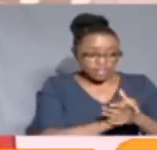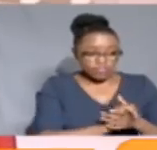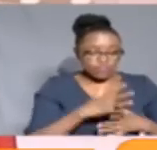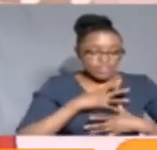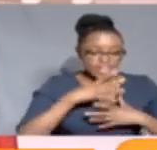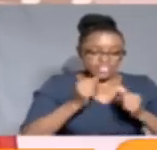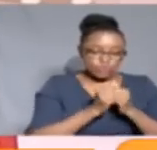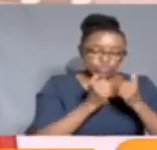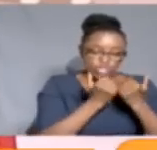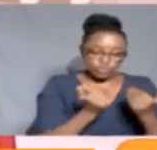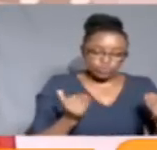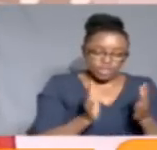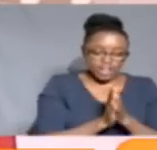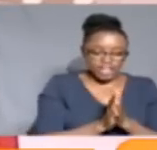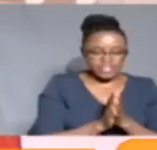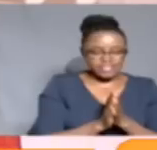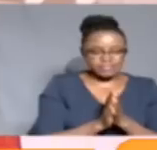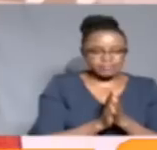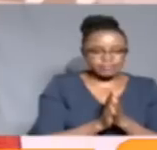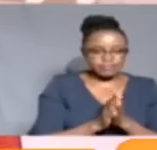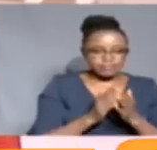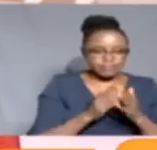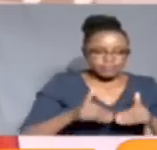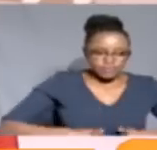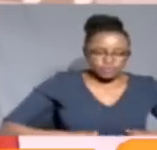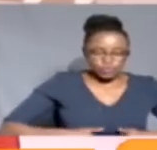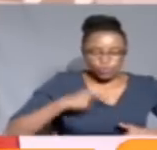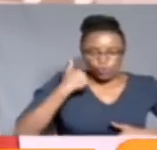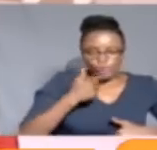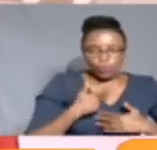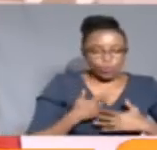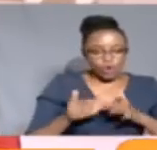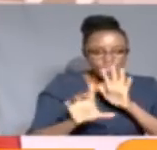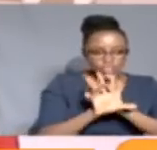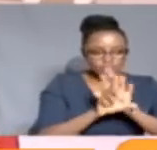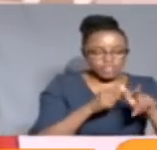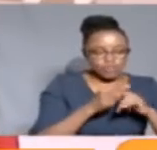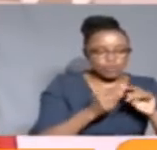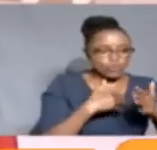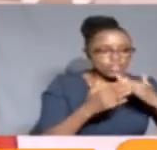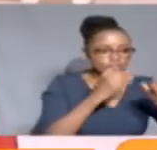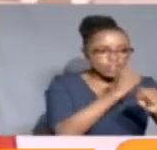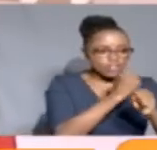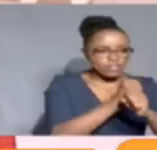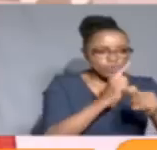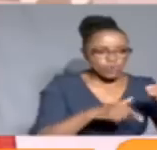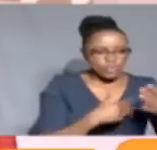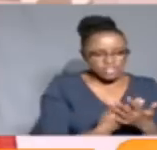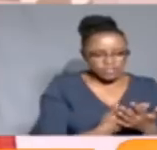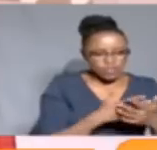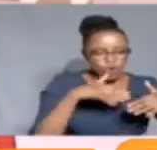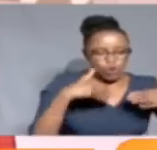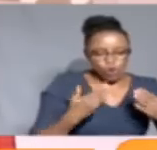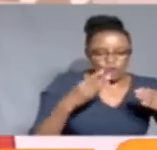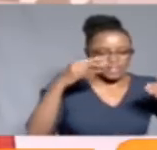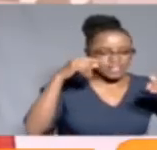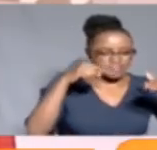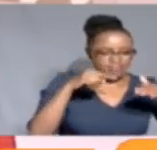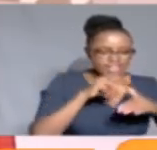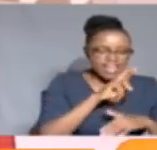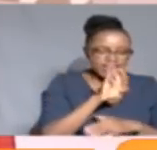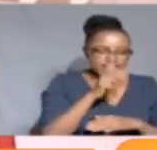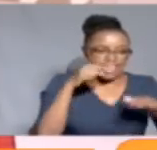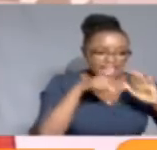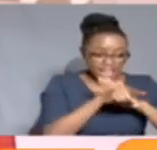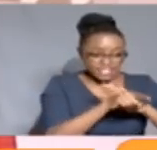and children in conflict with the law. What we did for Karisa, for example, we call it reintegration or reentry. Mm-hmm. When